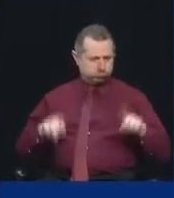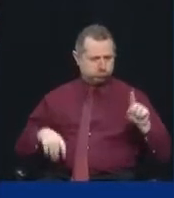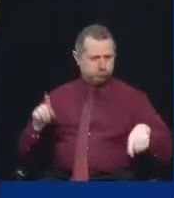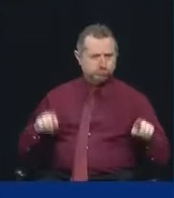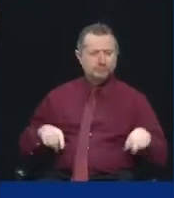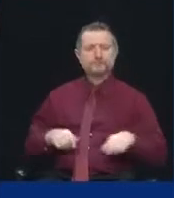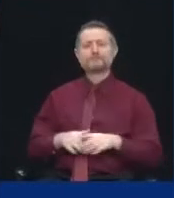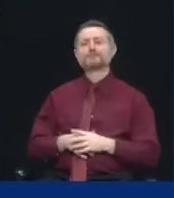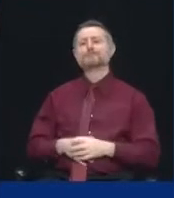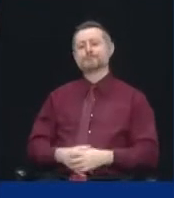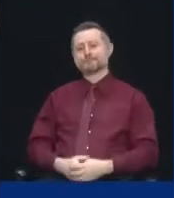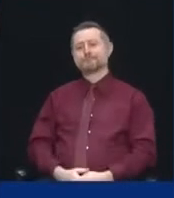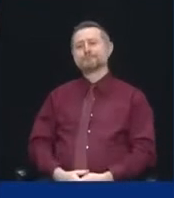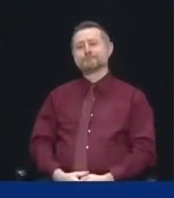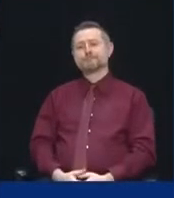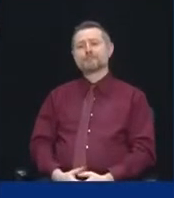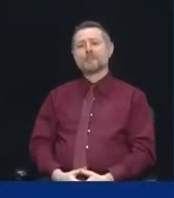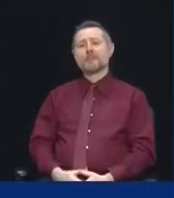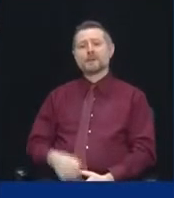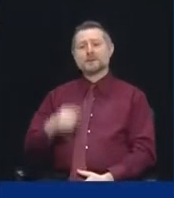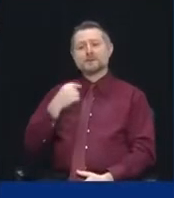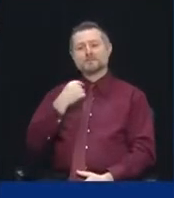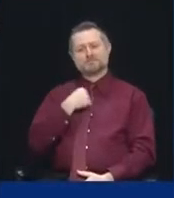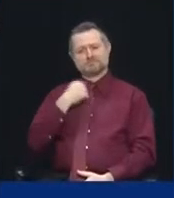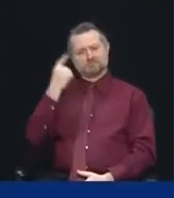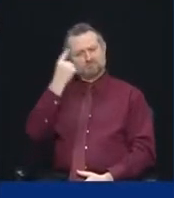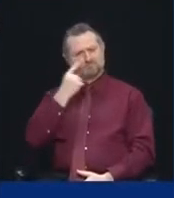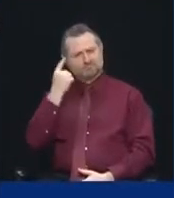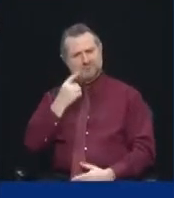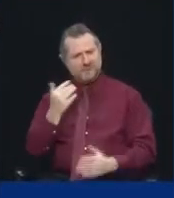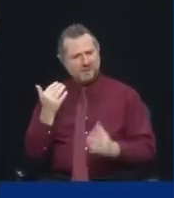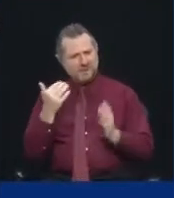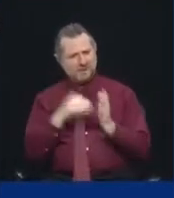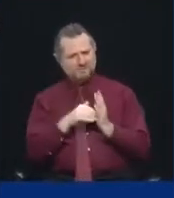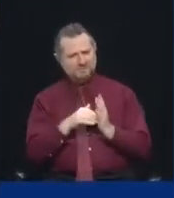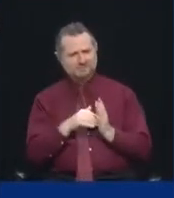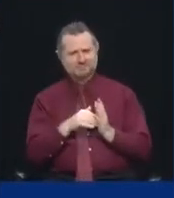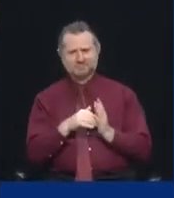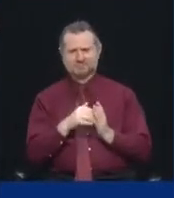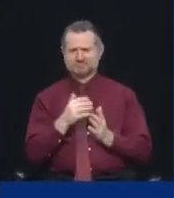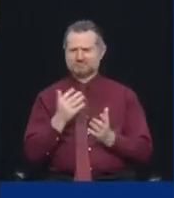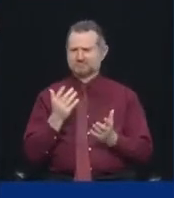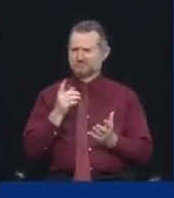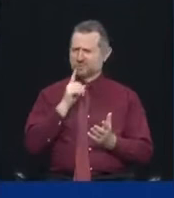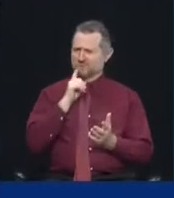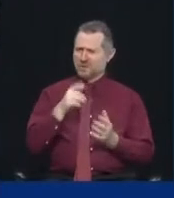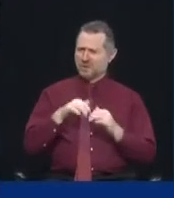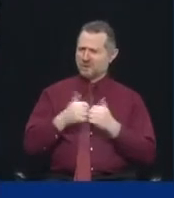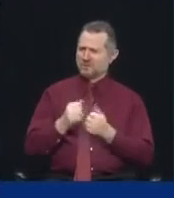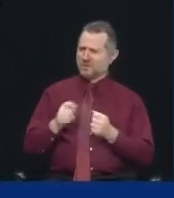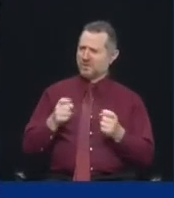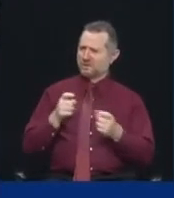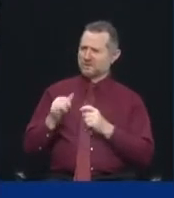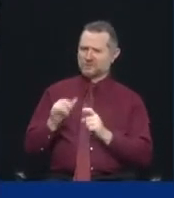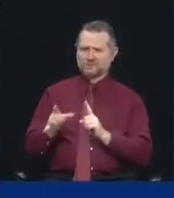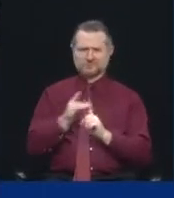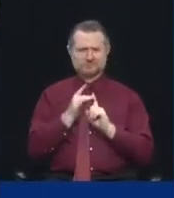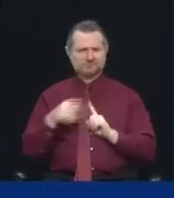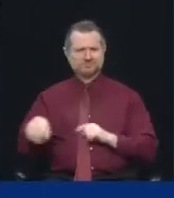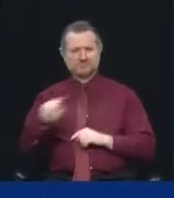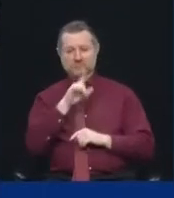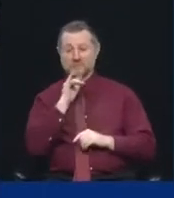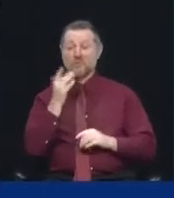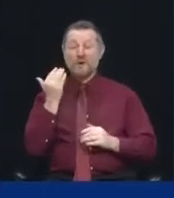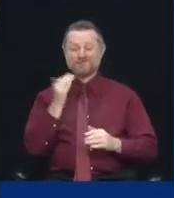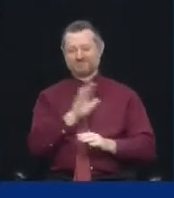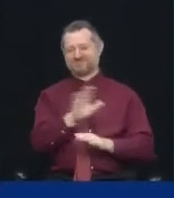different, which makes the point again, this is up to your community and how your community